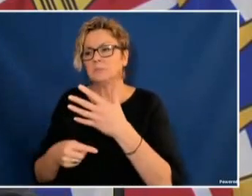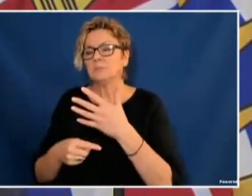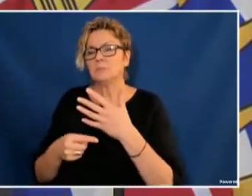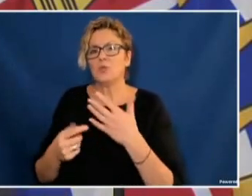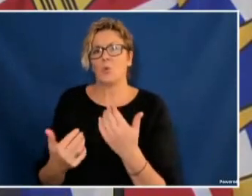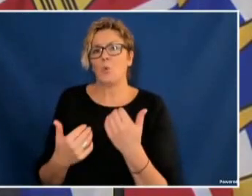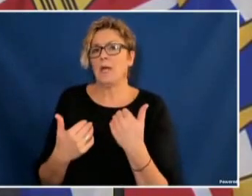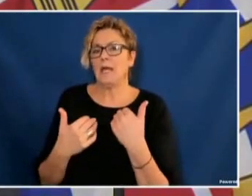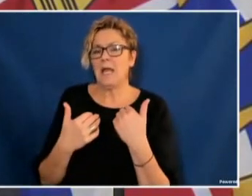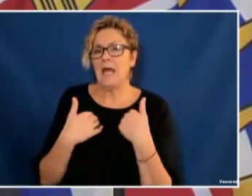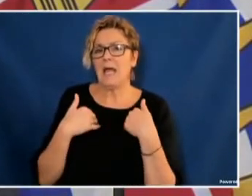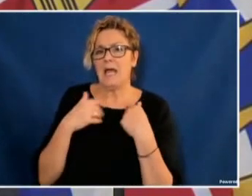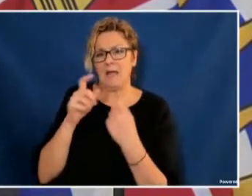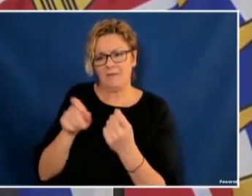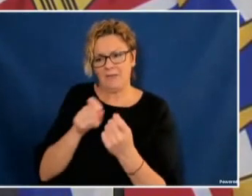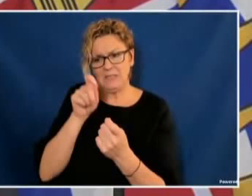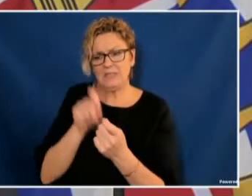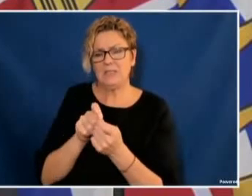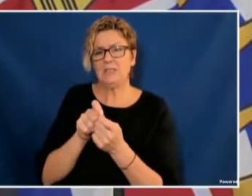Les Lane, Times columnist.